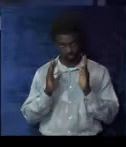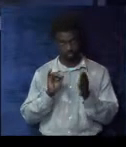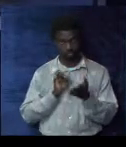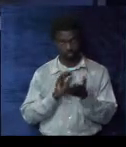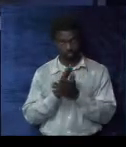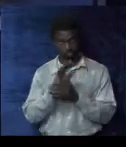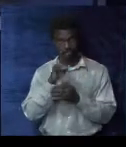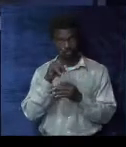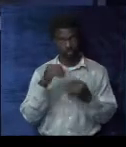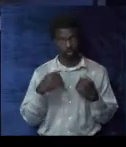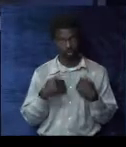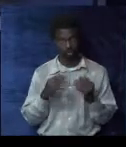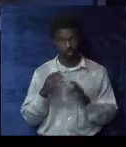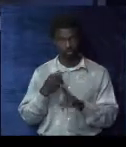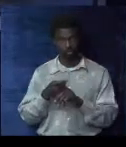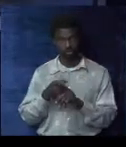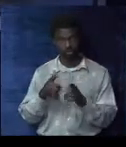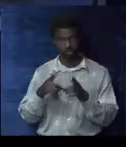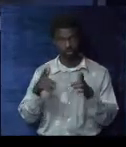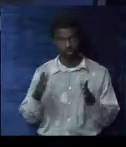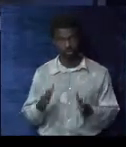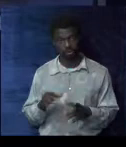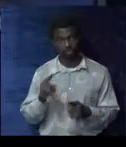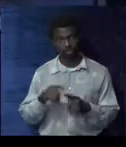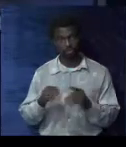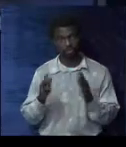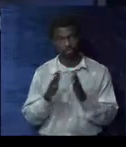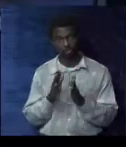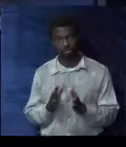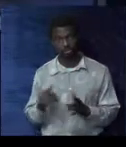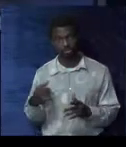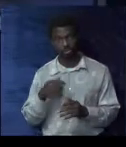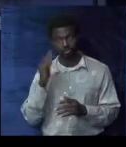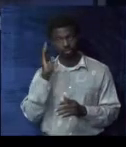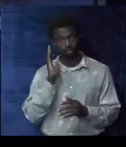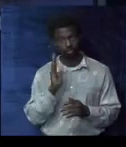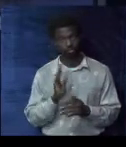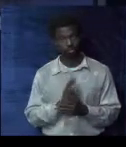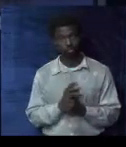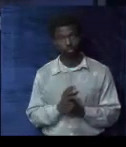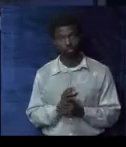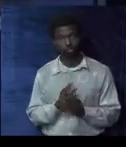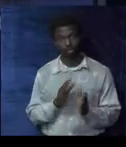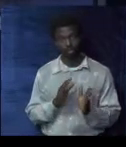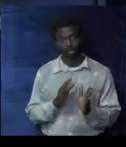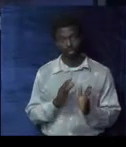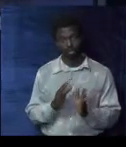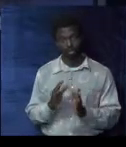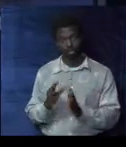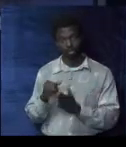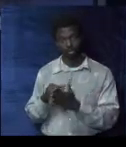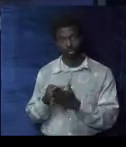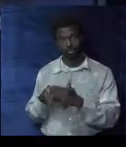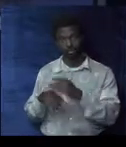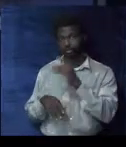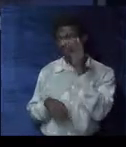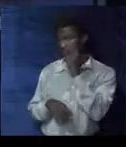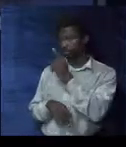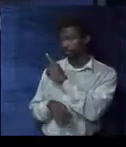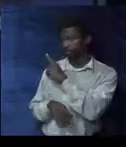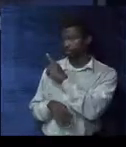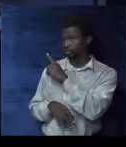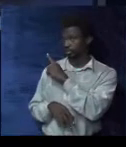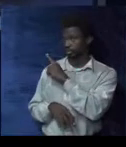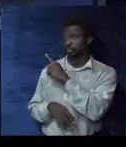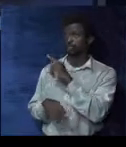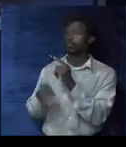Alrighty then, I believe you've arranged from the largest to the smallest. So we'll just take the same procedure. We will arrange the digits under place values, as you can